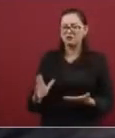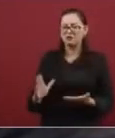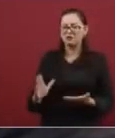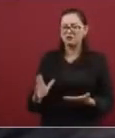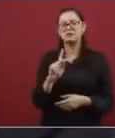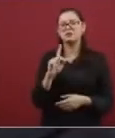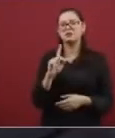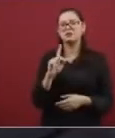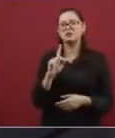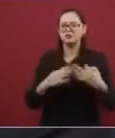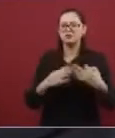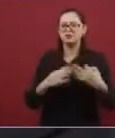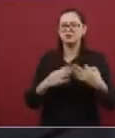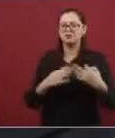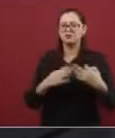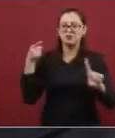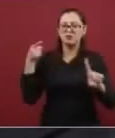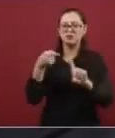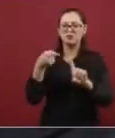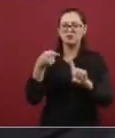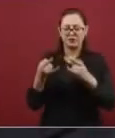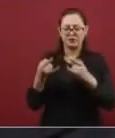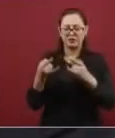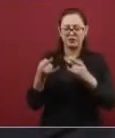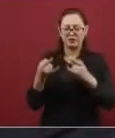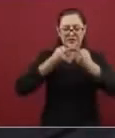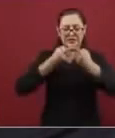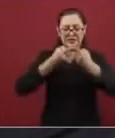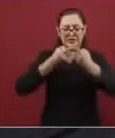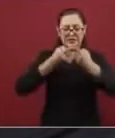story or theme,